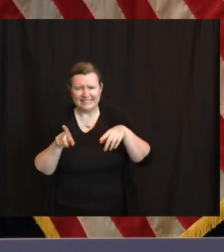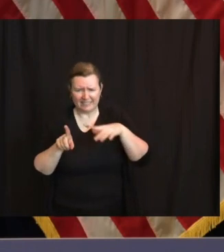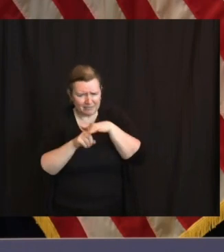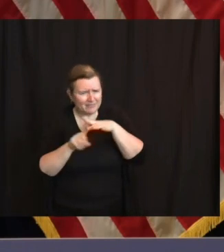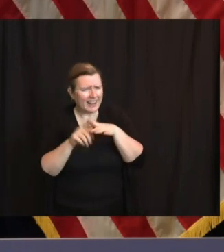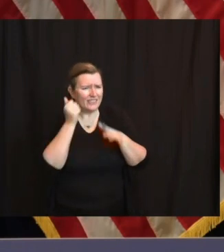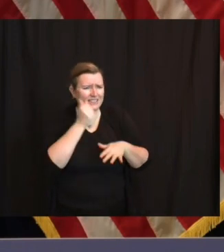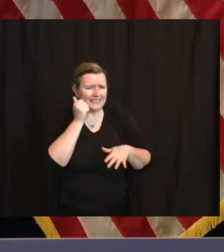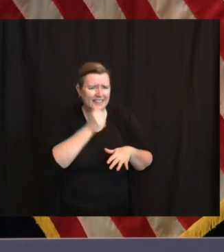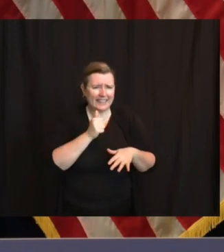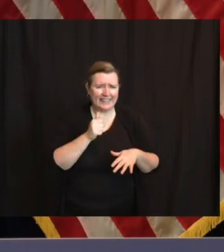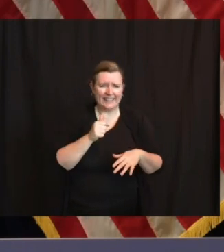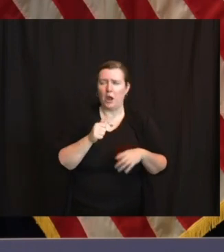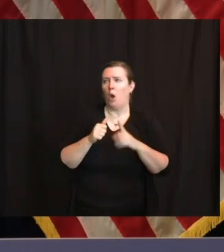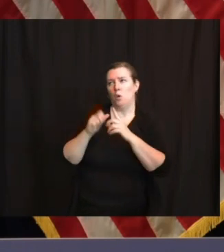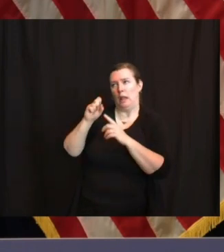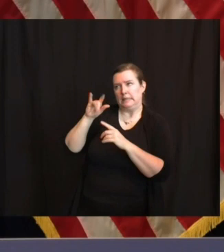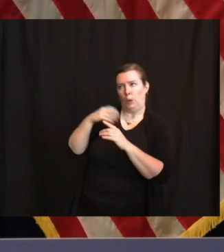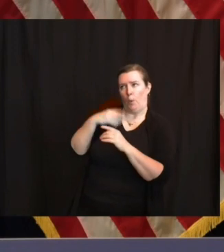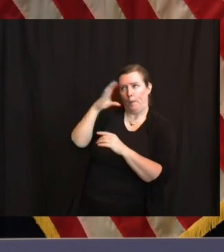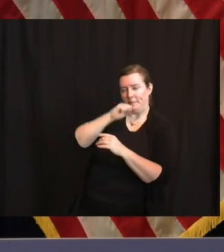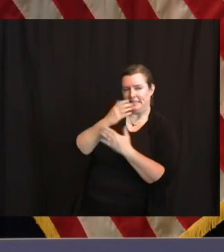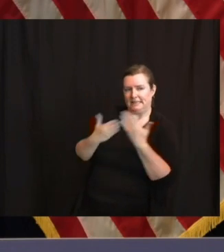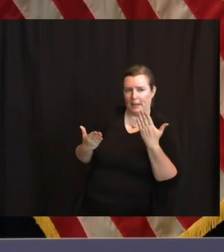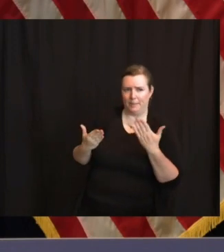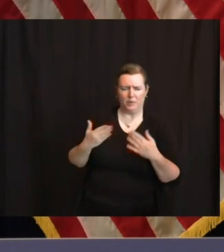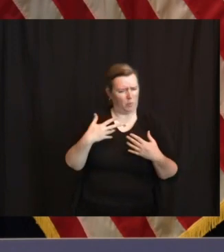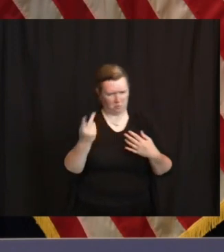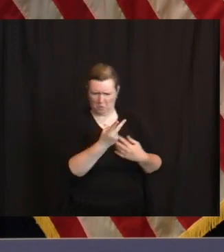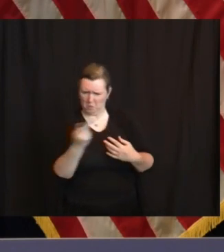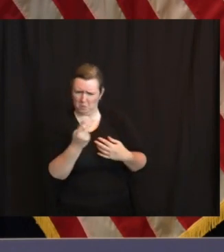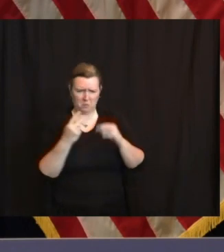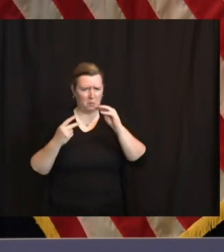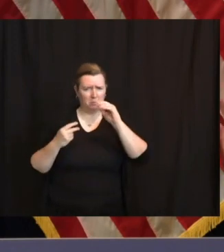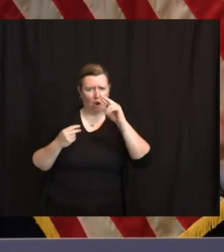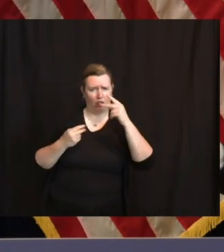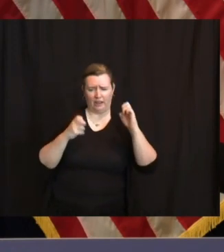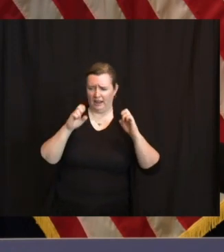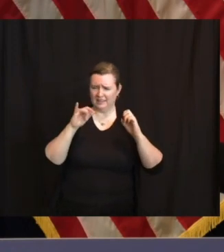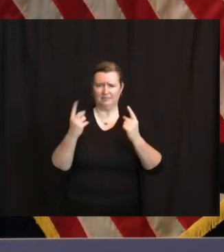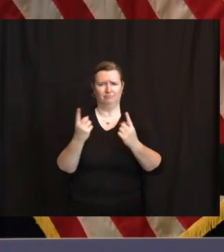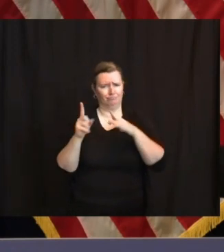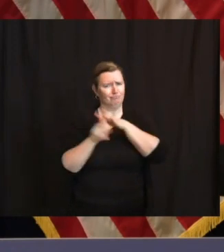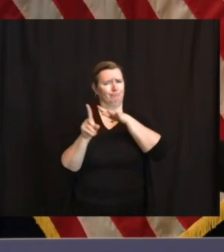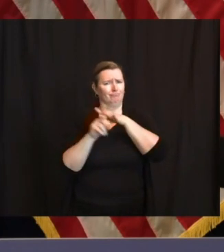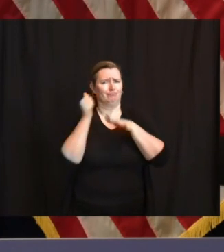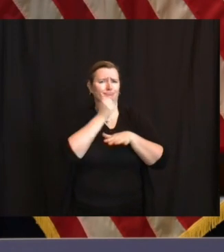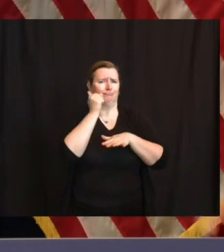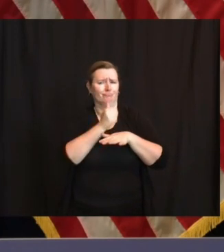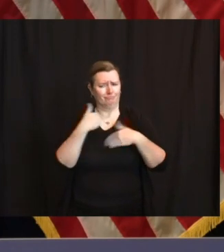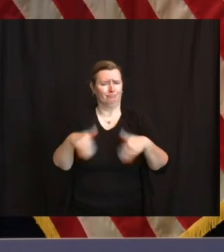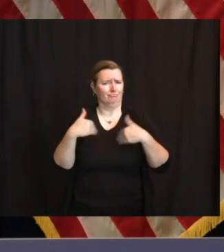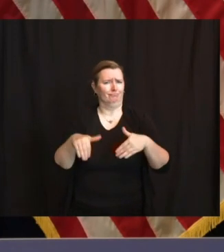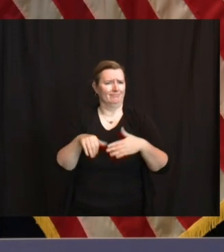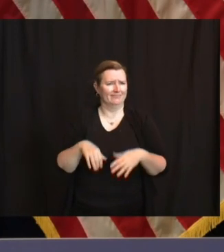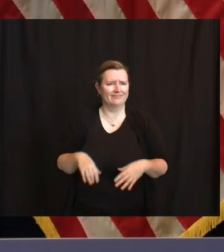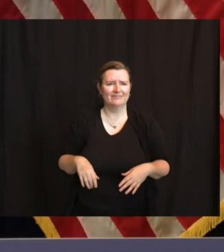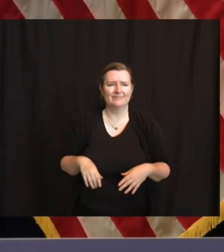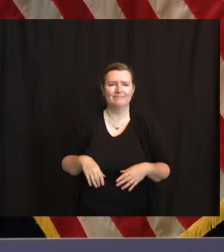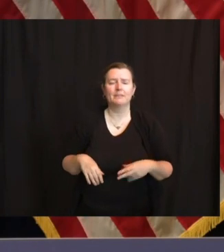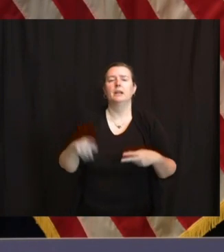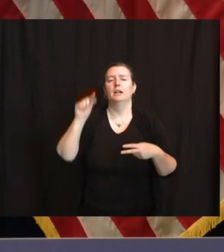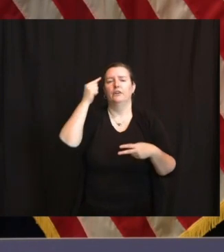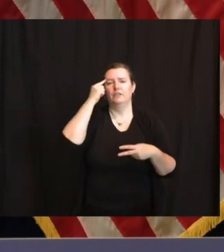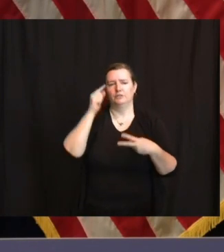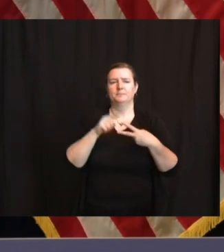Very few. You and Martell are neck and neck here, I think. So I'm going to, on the first question, turn things over pretty